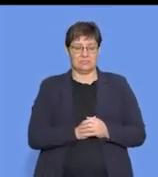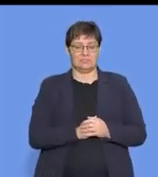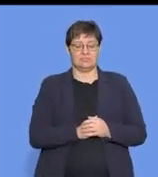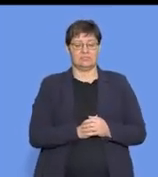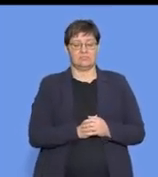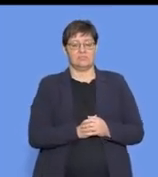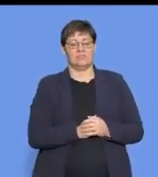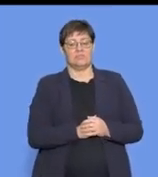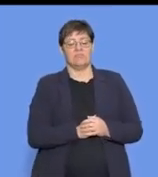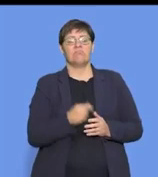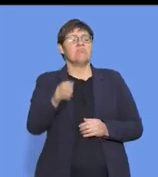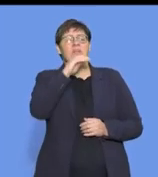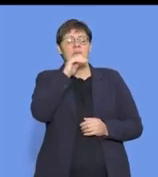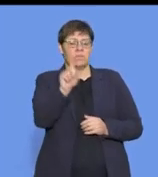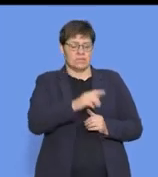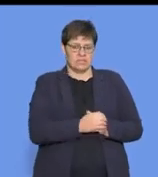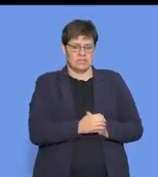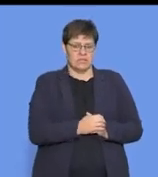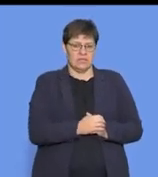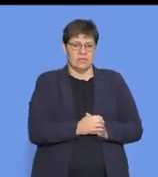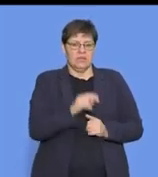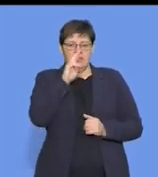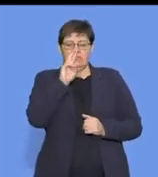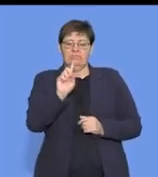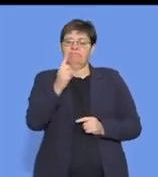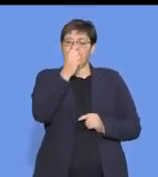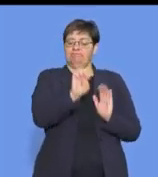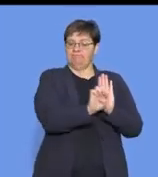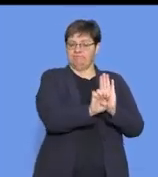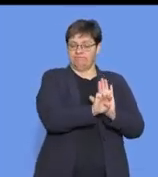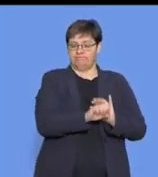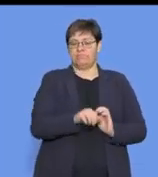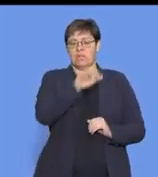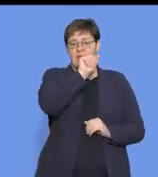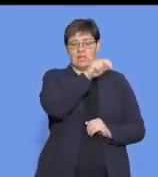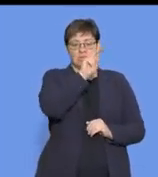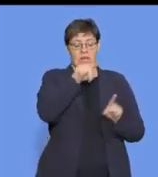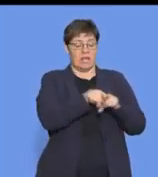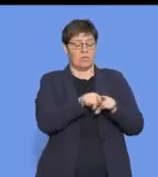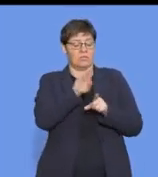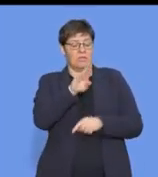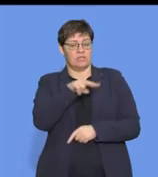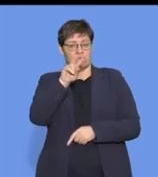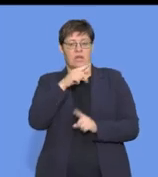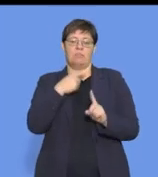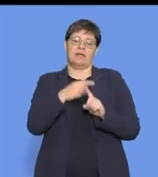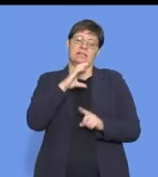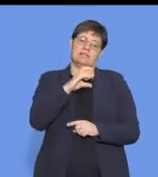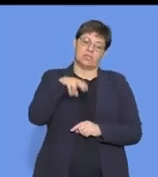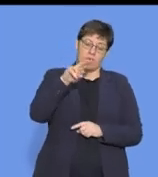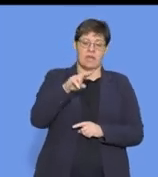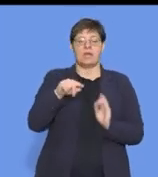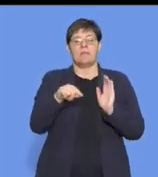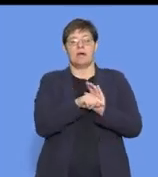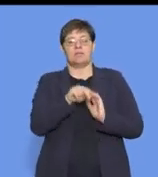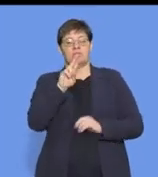Okay, now what does this mean? Let's look at the first example. So, A squared is equal to B squared plus C squared